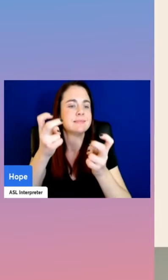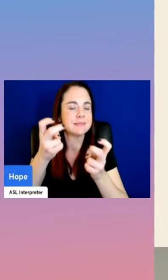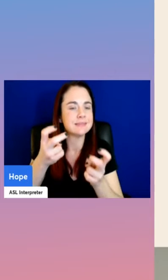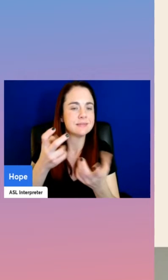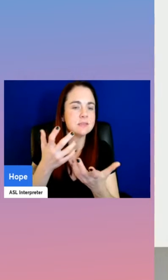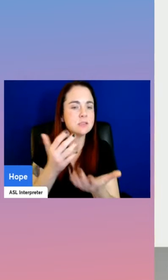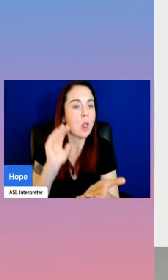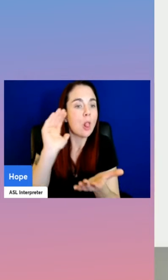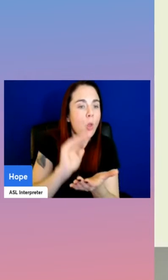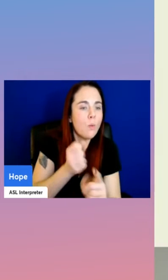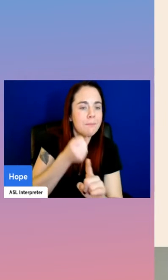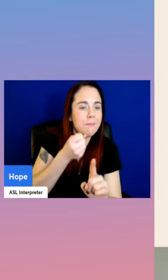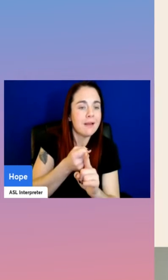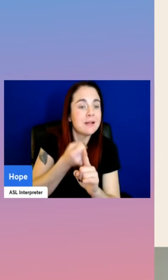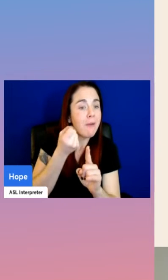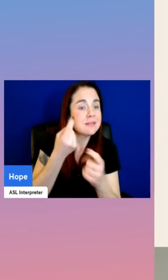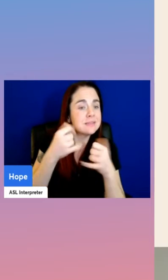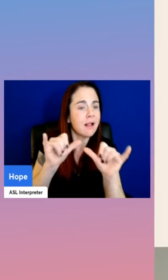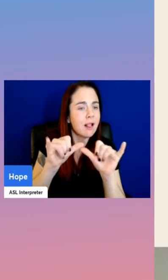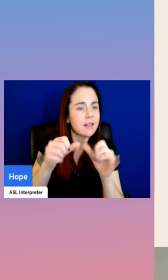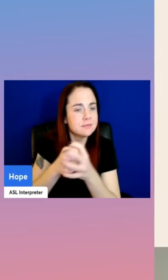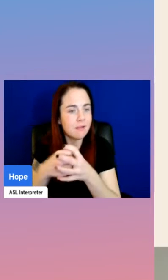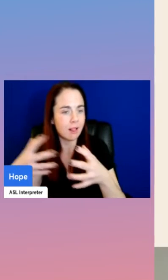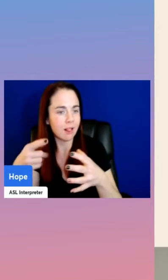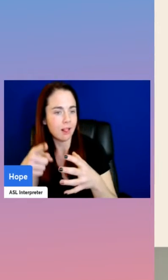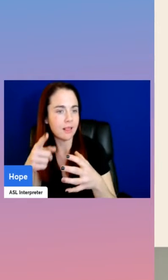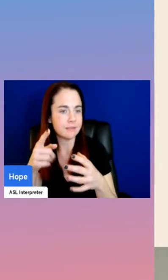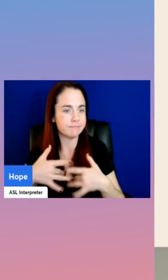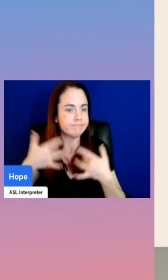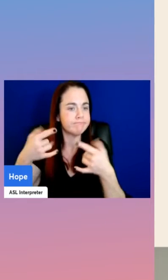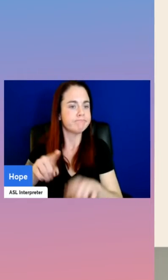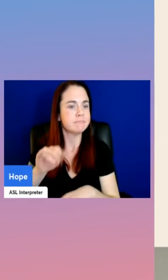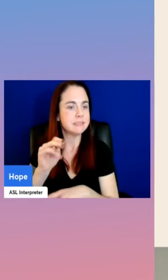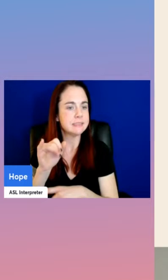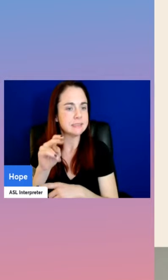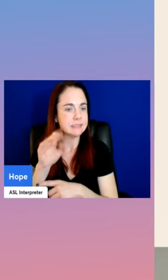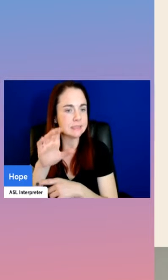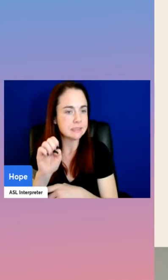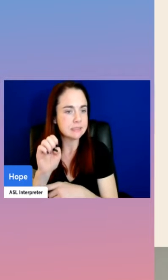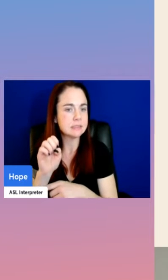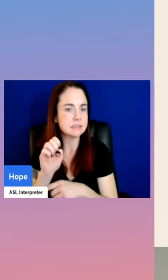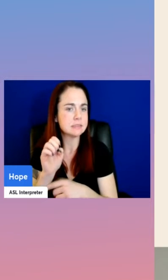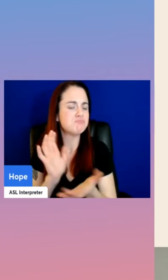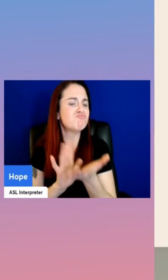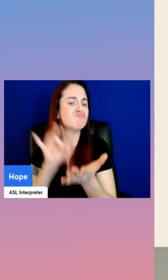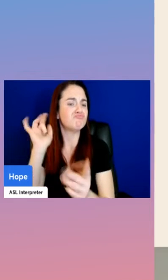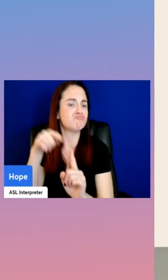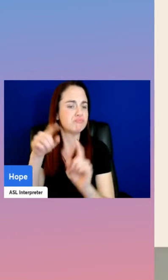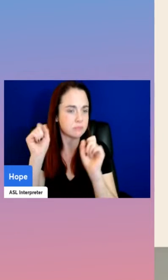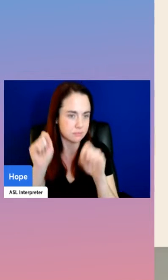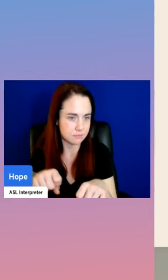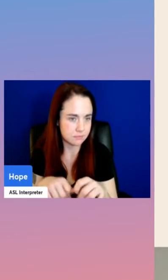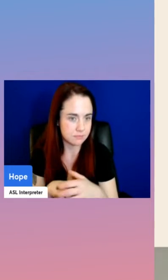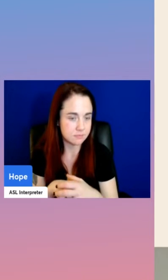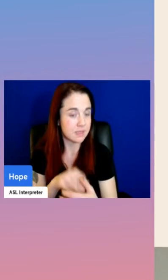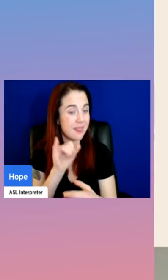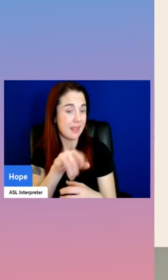scalable instances that you can essentially get the more out from, but as well as ensuring that you're